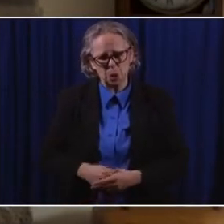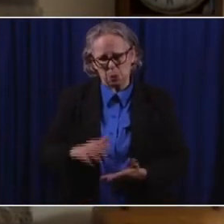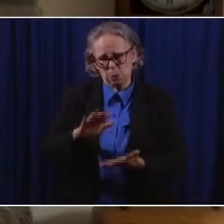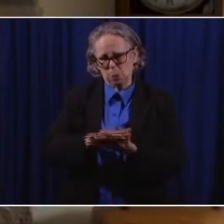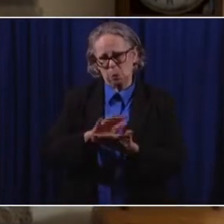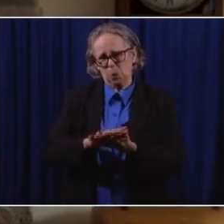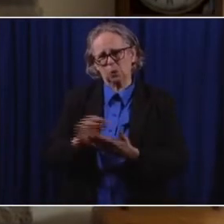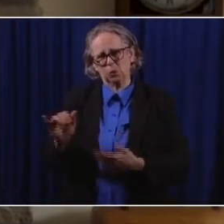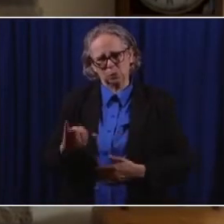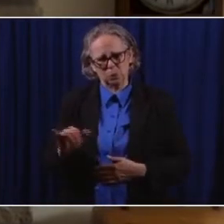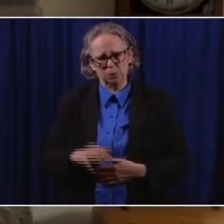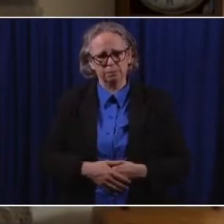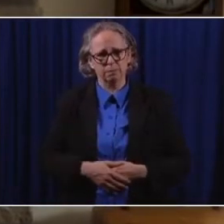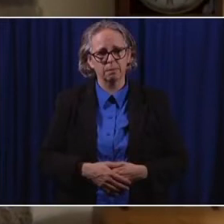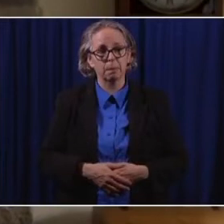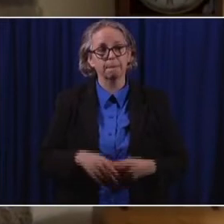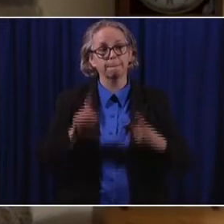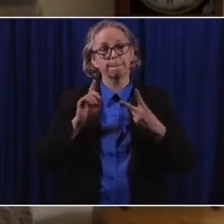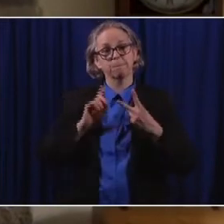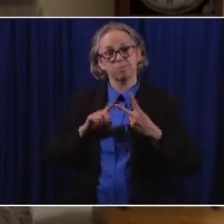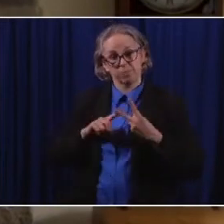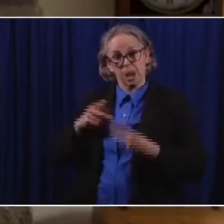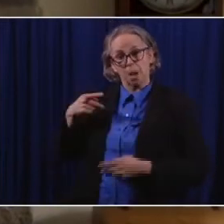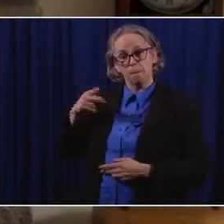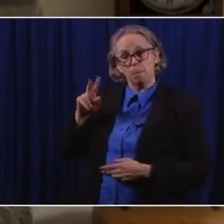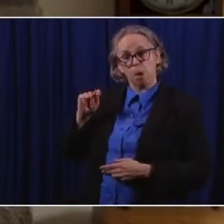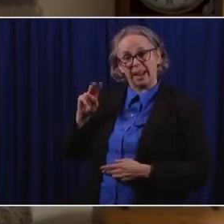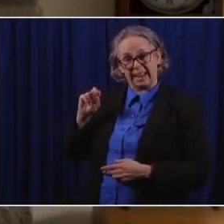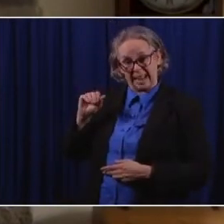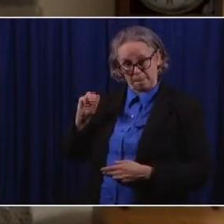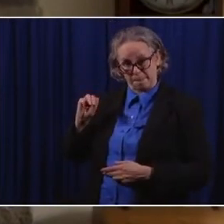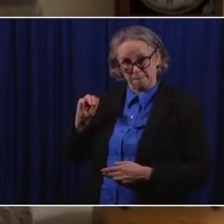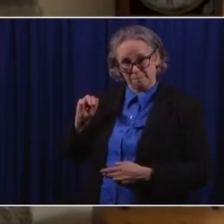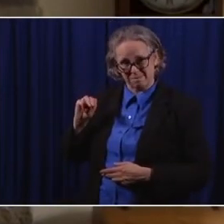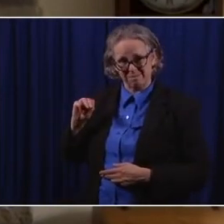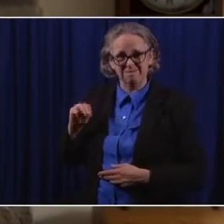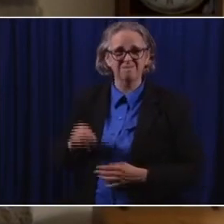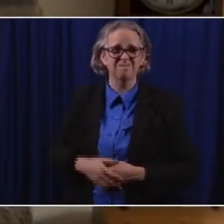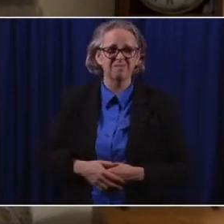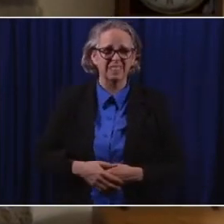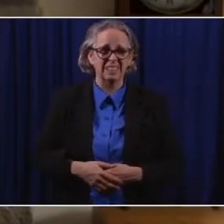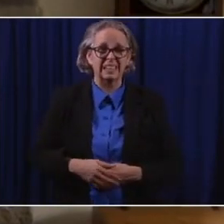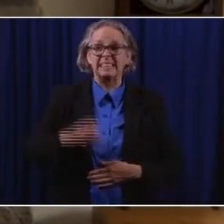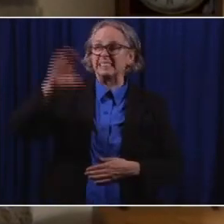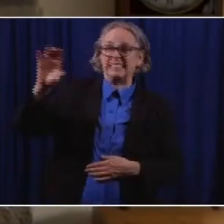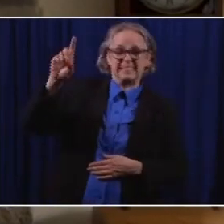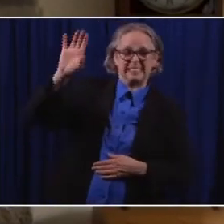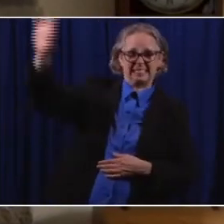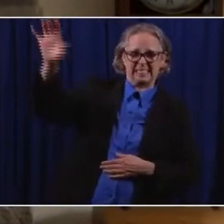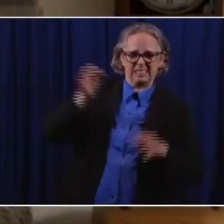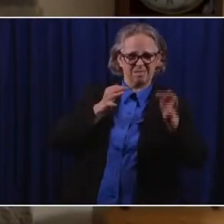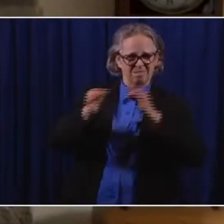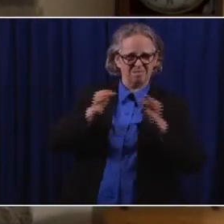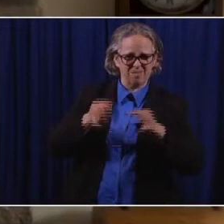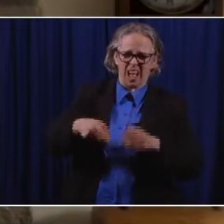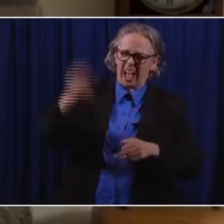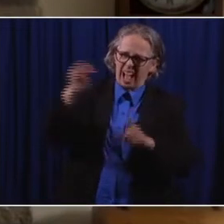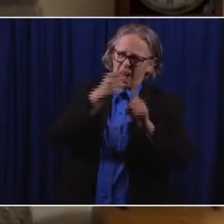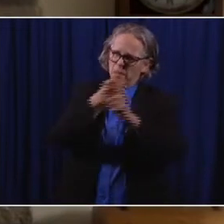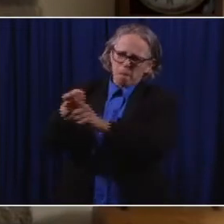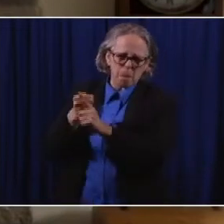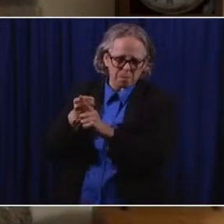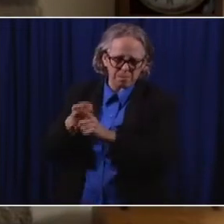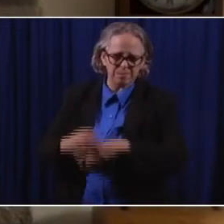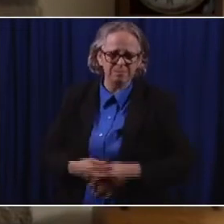Putnam County continues red this week. The county meets the CDC's threshold for high incidence. Local health department officials attribute